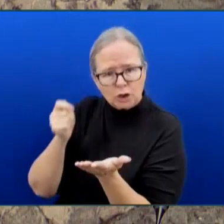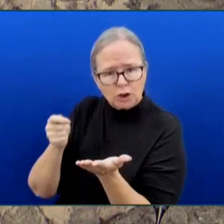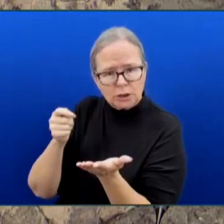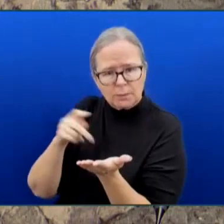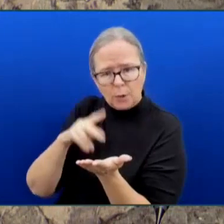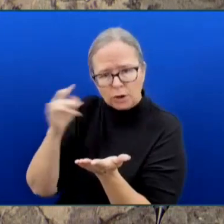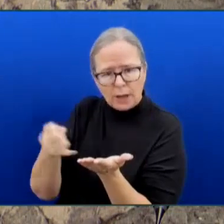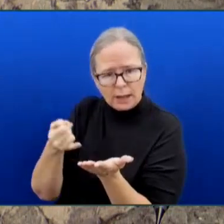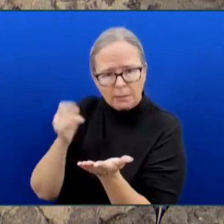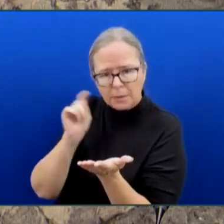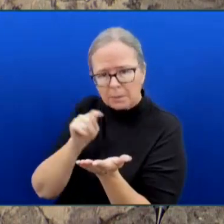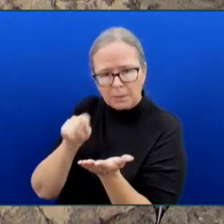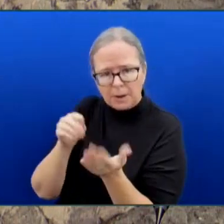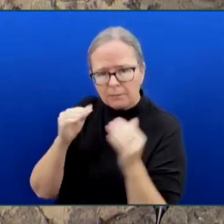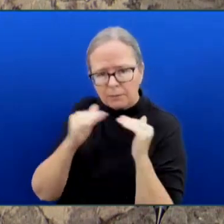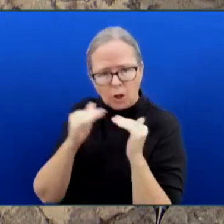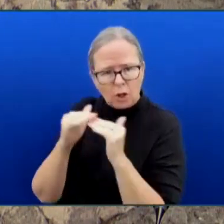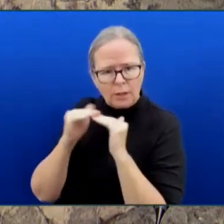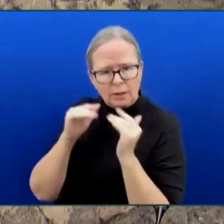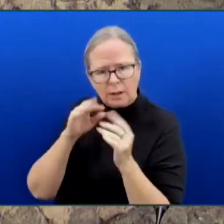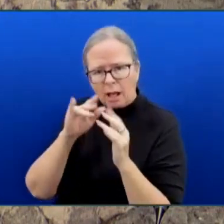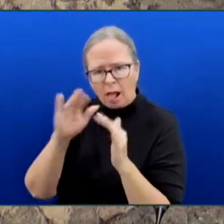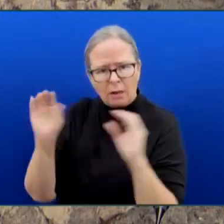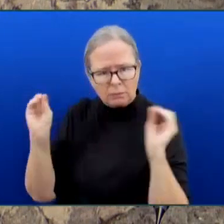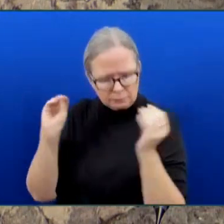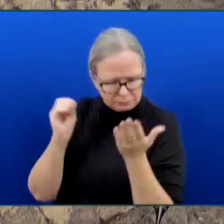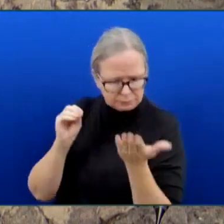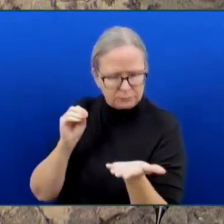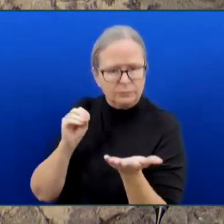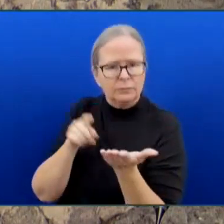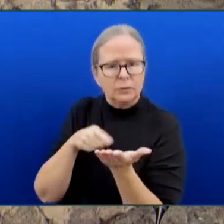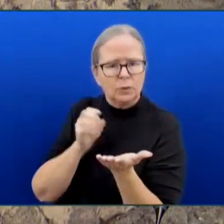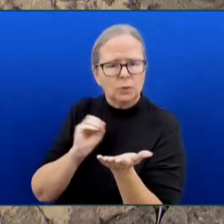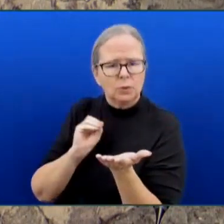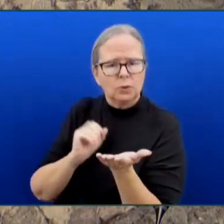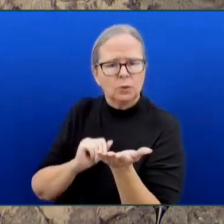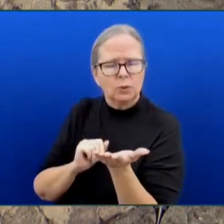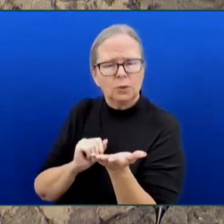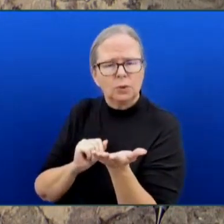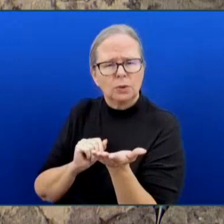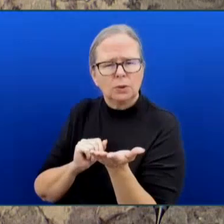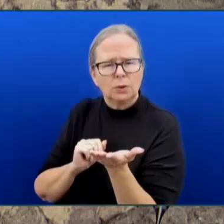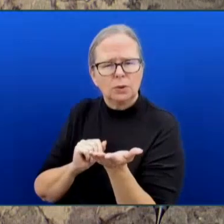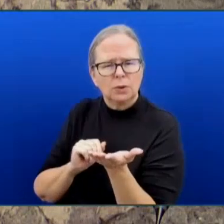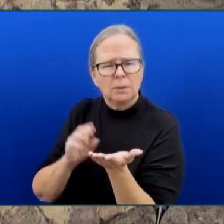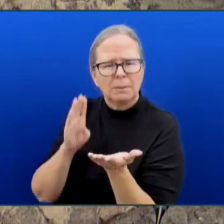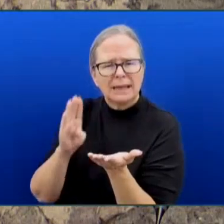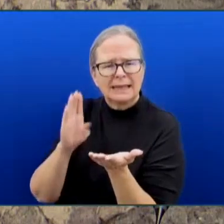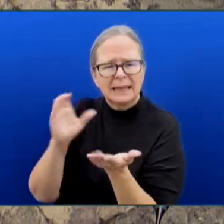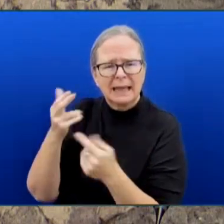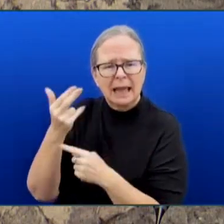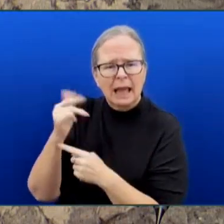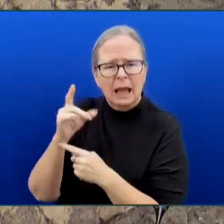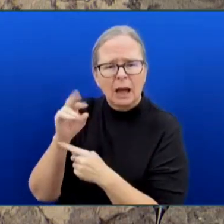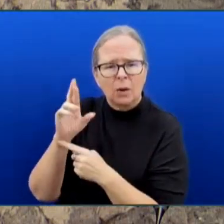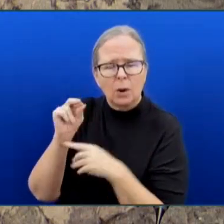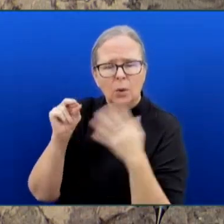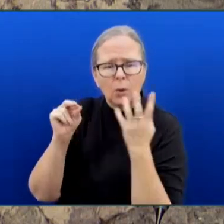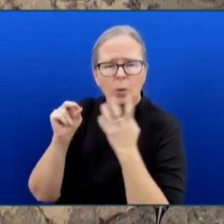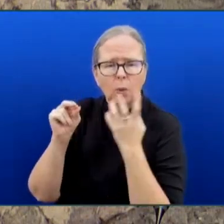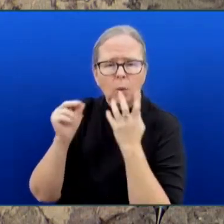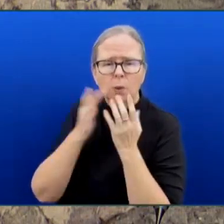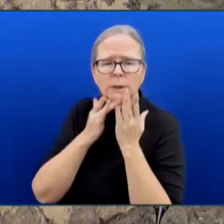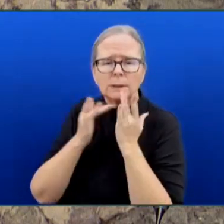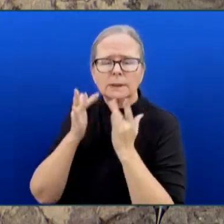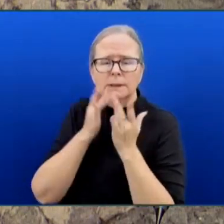NDP manipulation has left BC Hydro woefully short of the power we need. We've been saying that for a long time now, and there is not